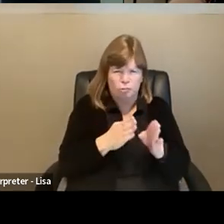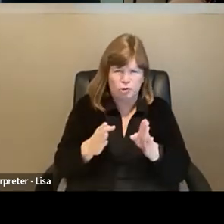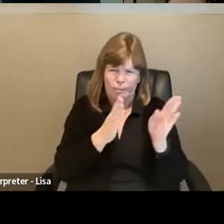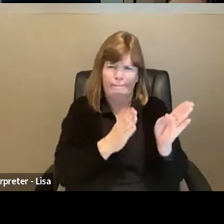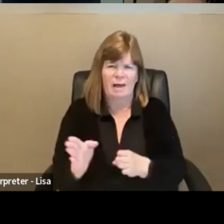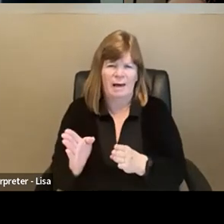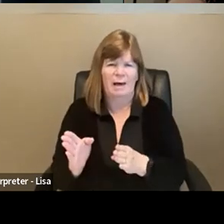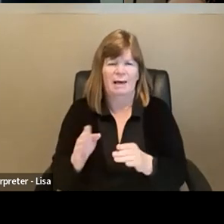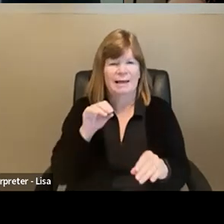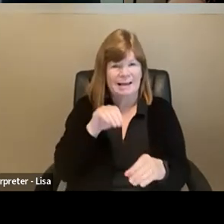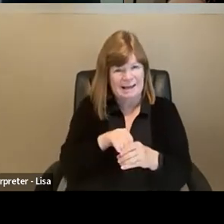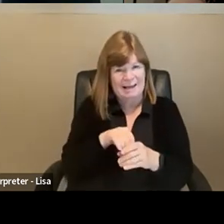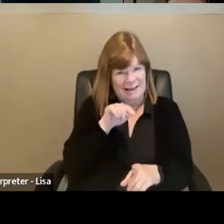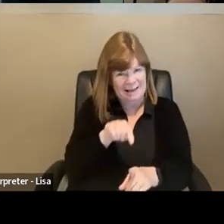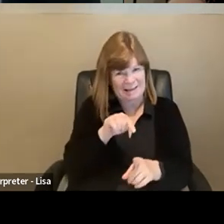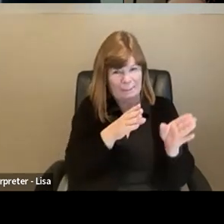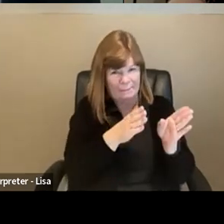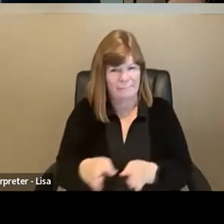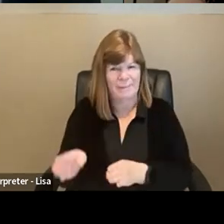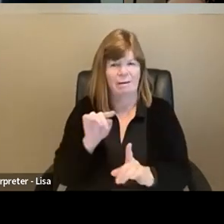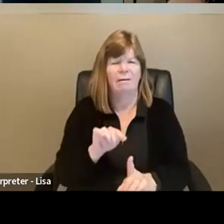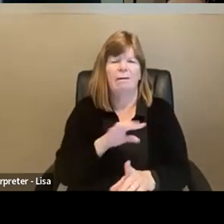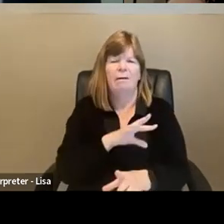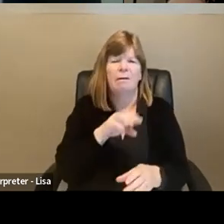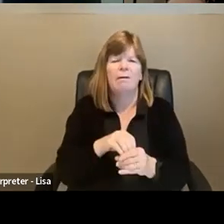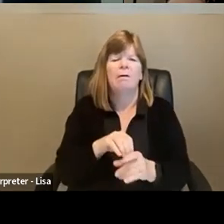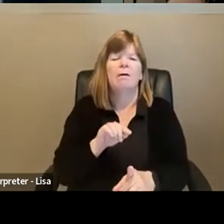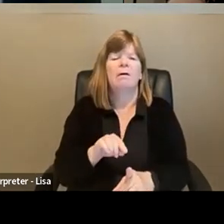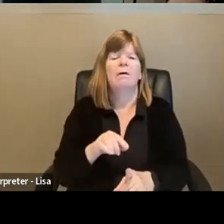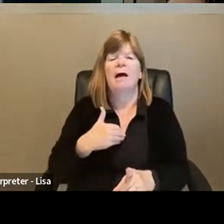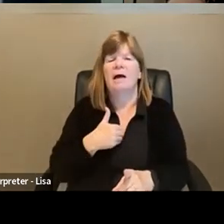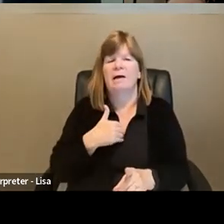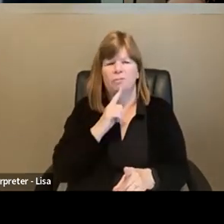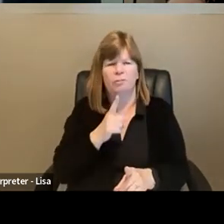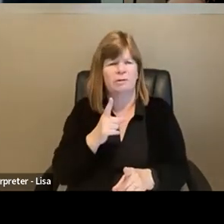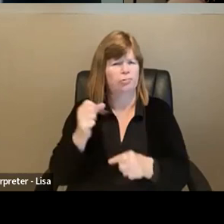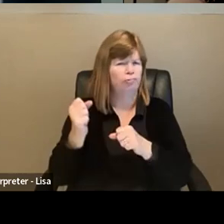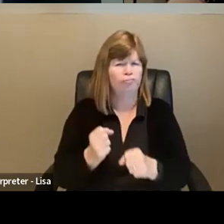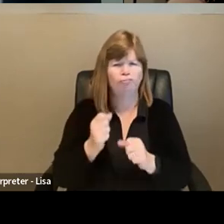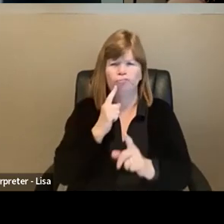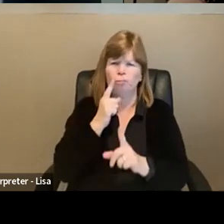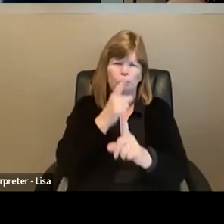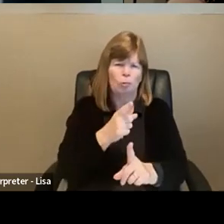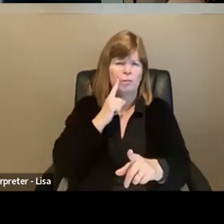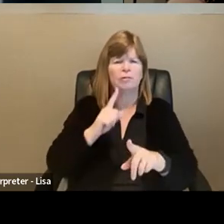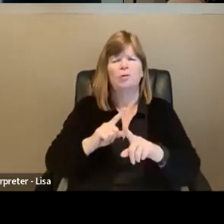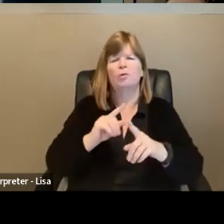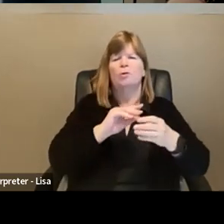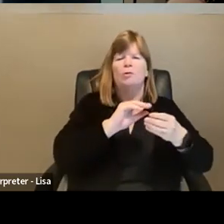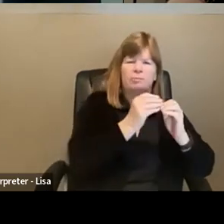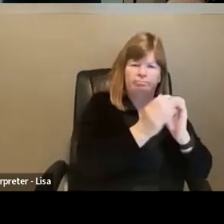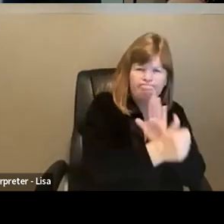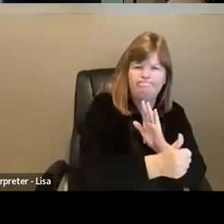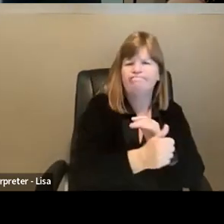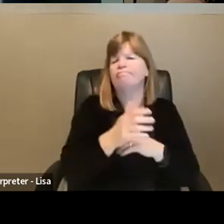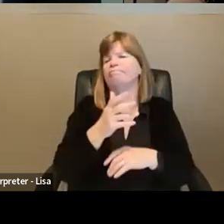And in our strategic plan, we have some very solid goals for numeracy, literacy, and